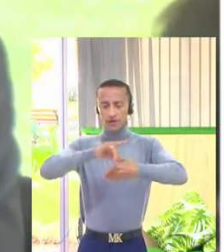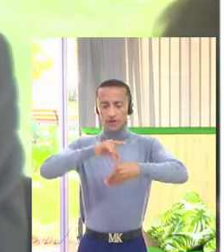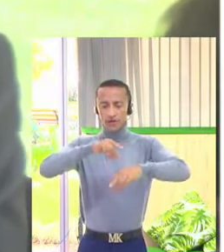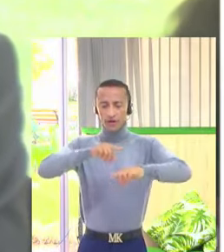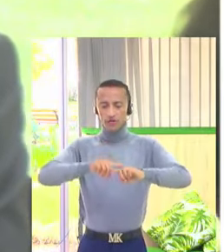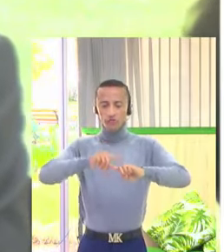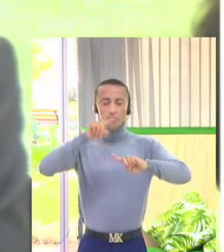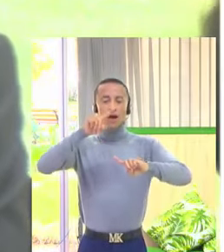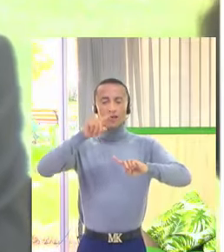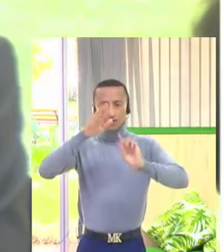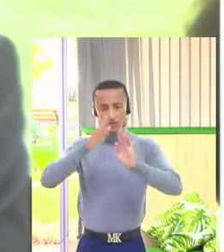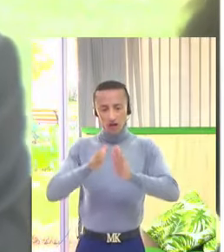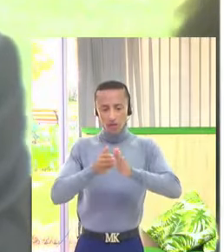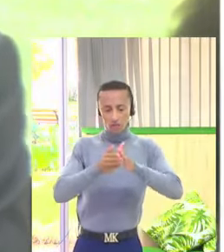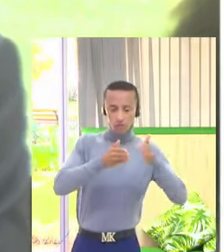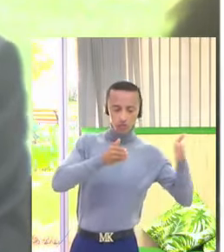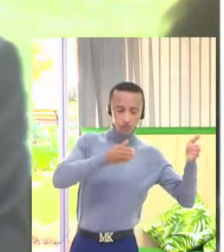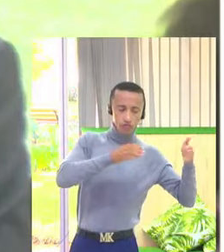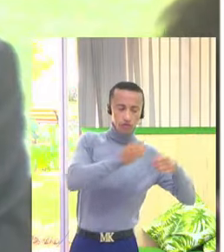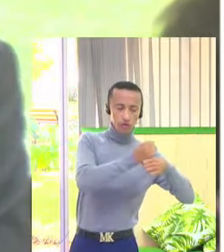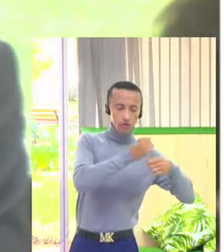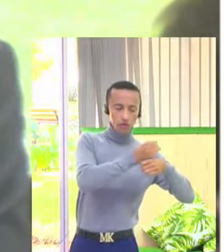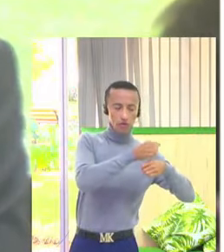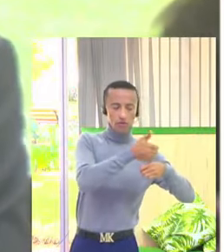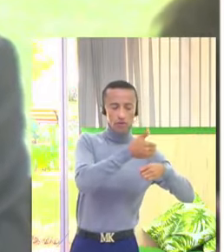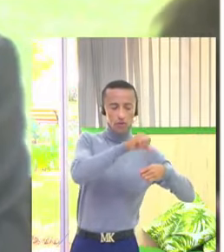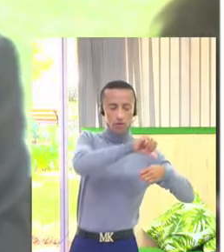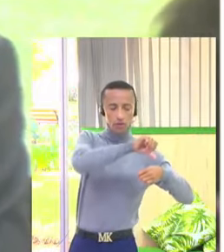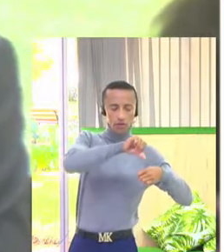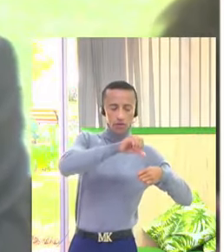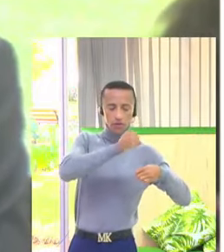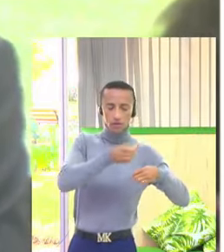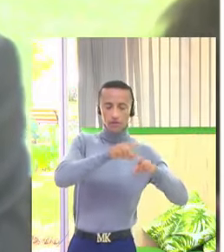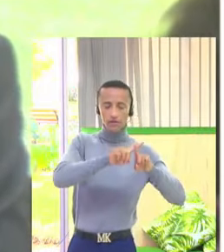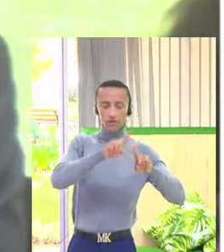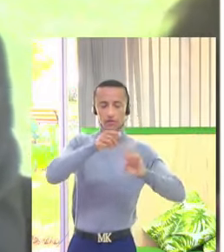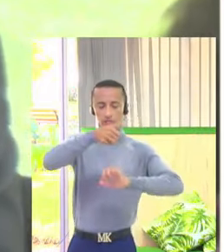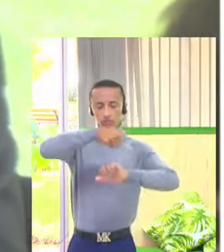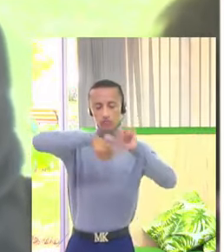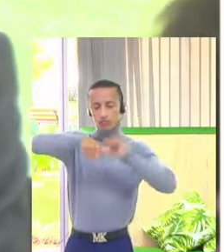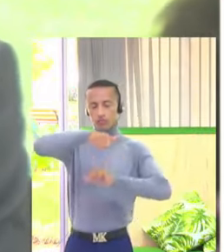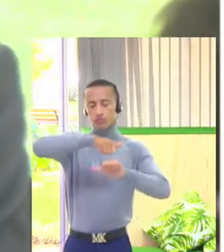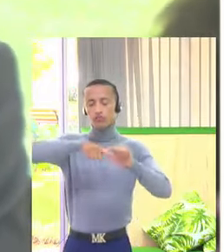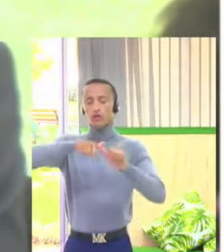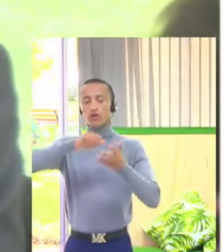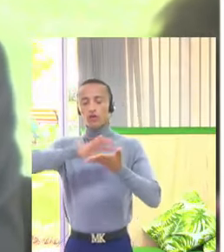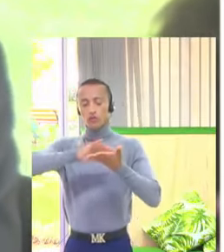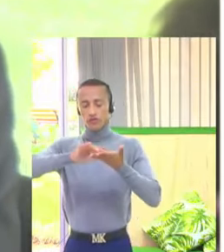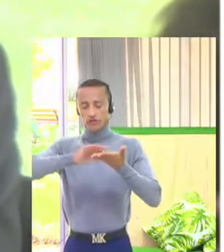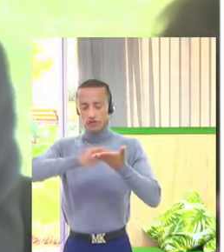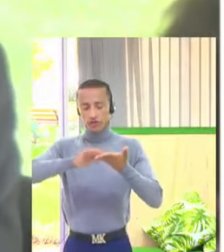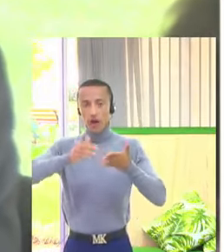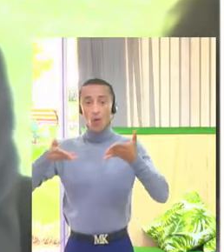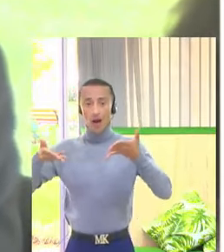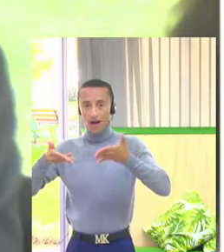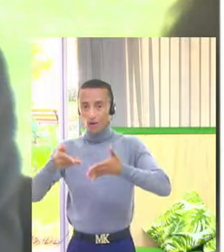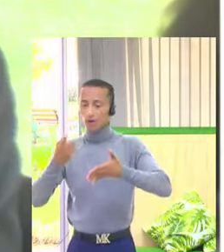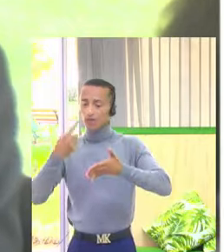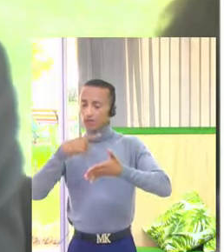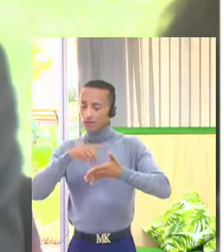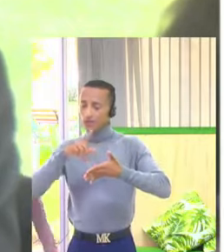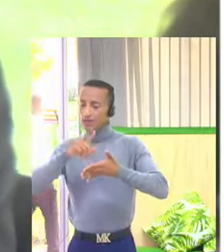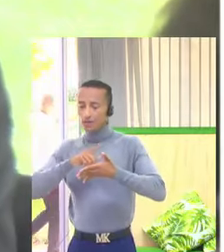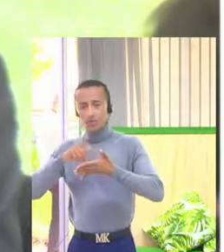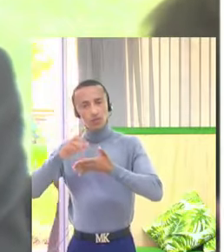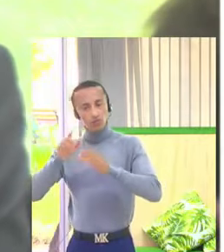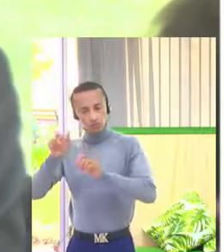1990s. Particularly the digital revolution. And it is now, you know, we have smartphones, we all live